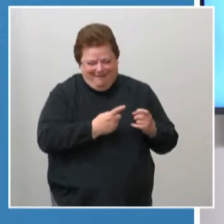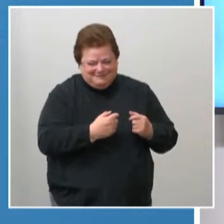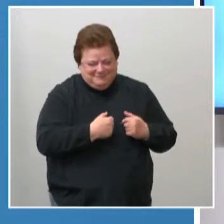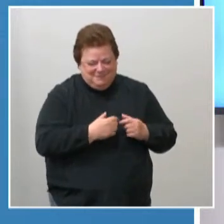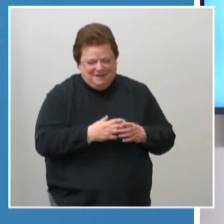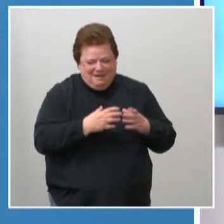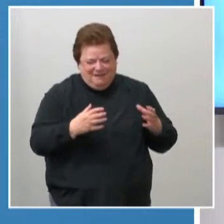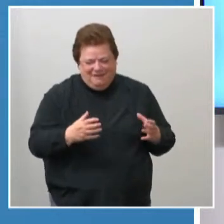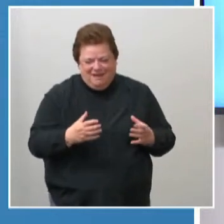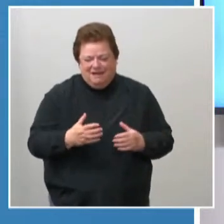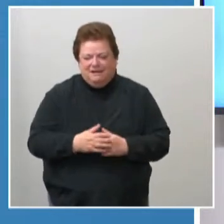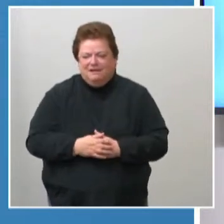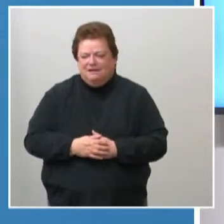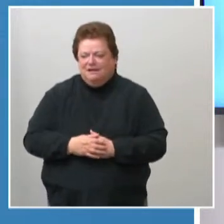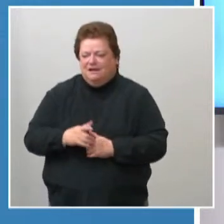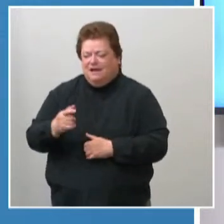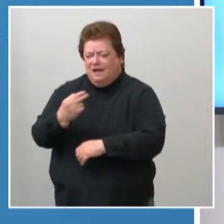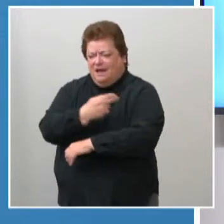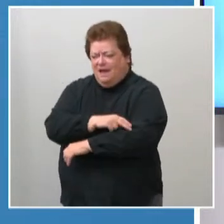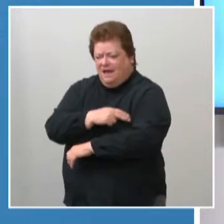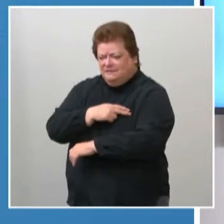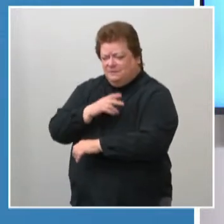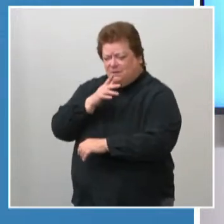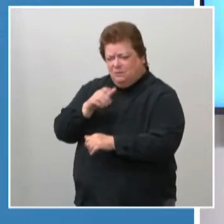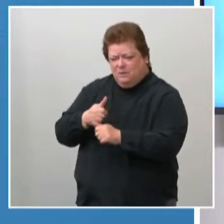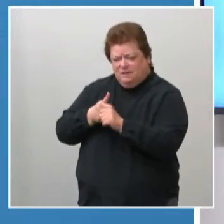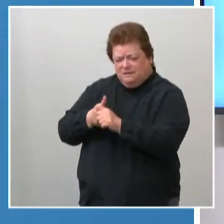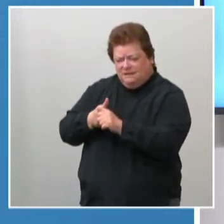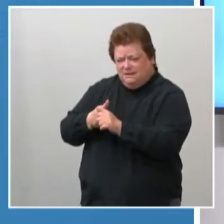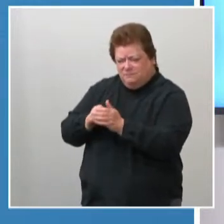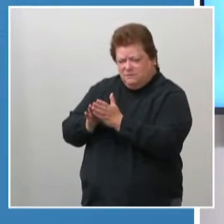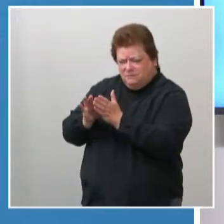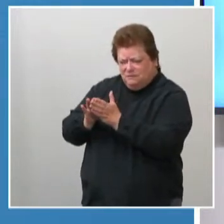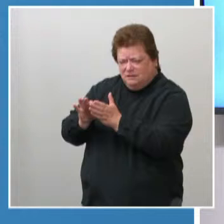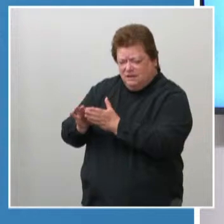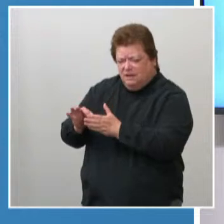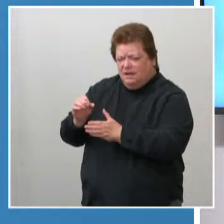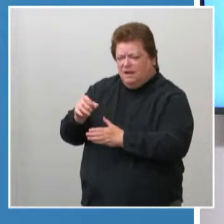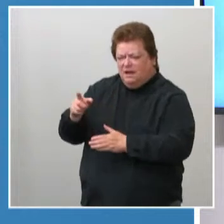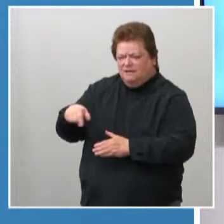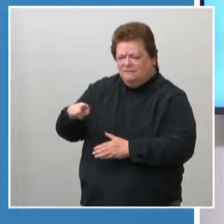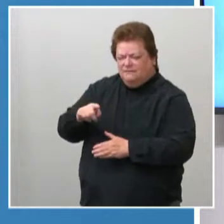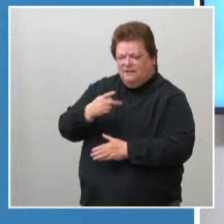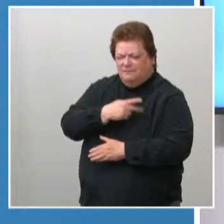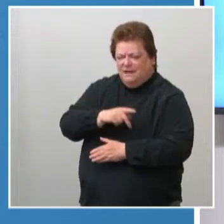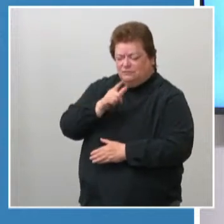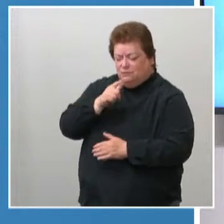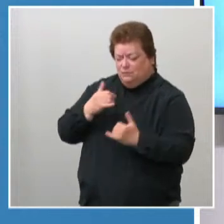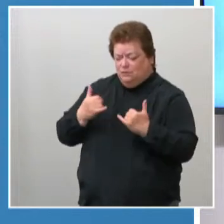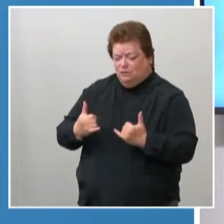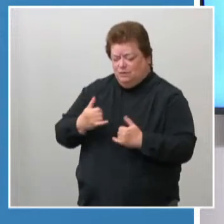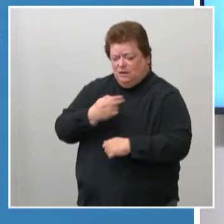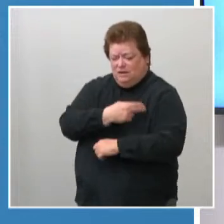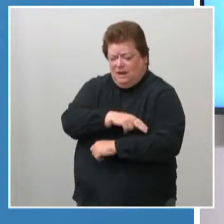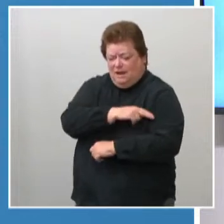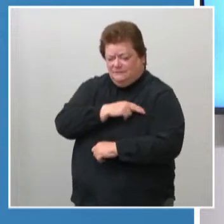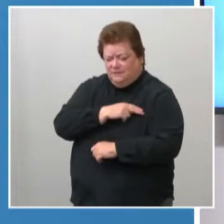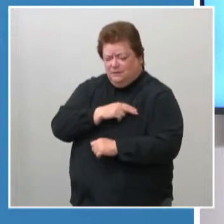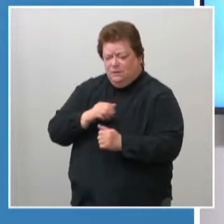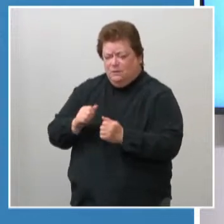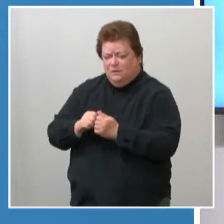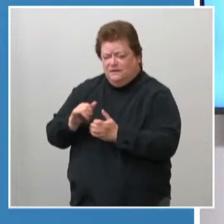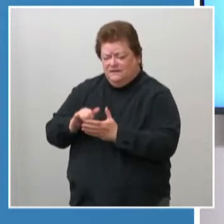answer, but I'll ask. Do the hospitals keep track of patients that are currently hospitalized with a positive COVID